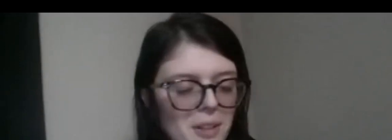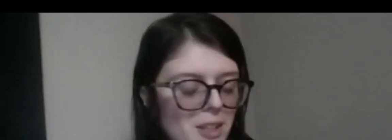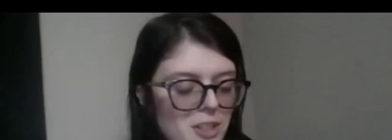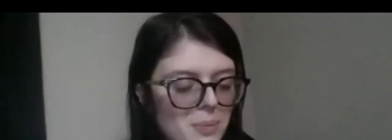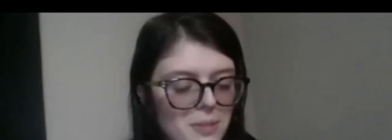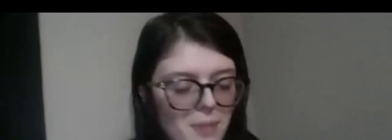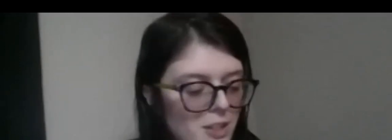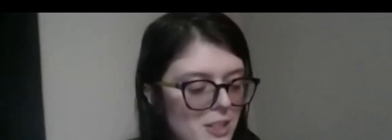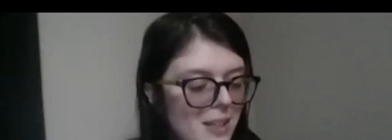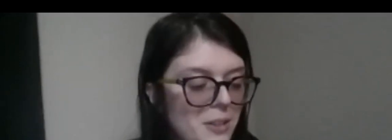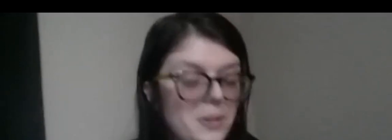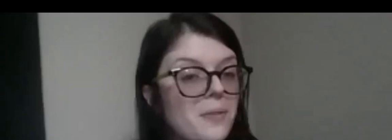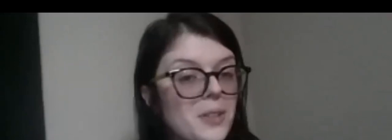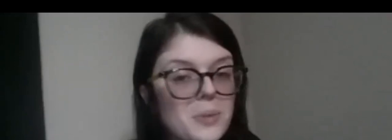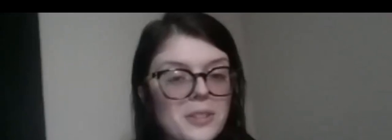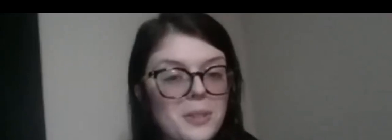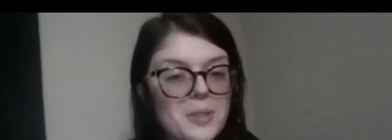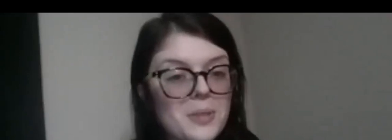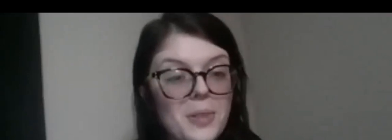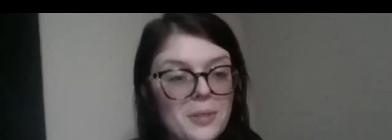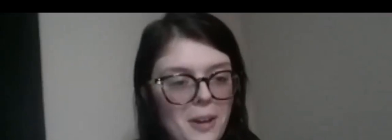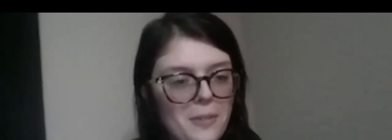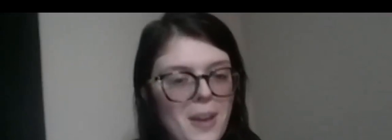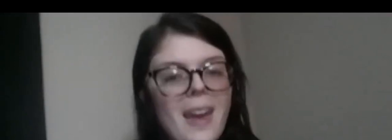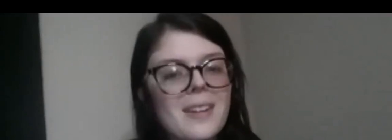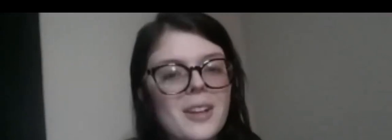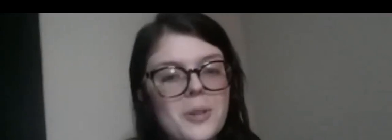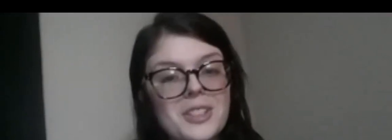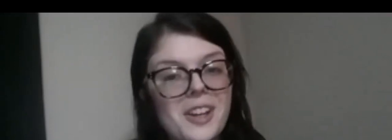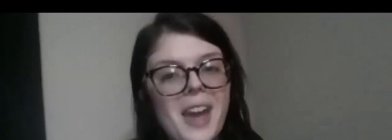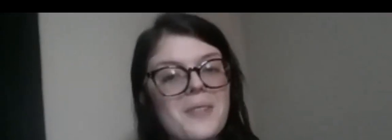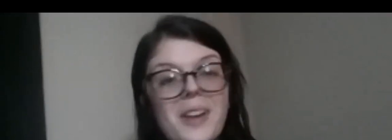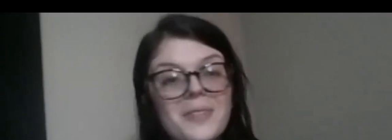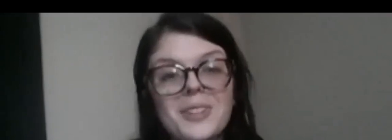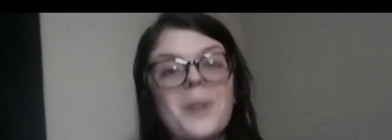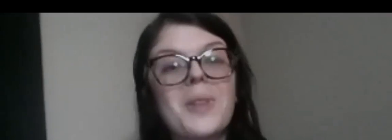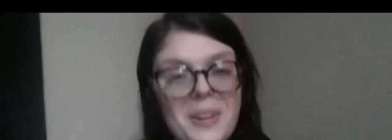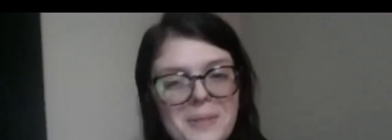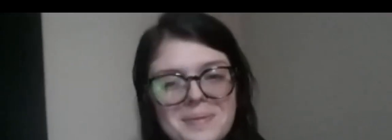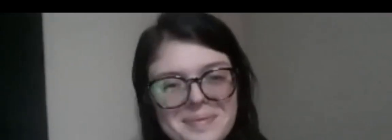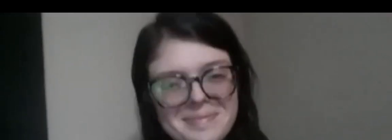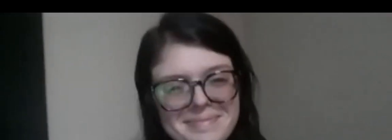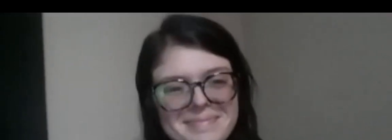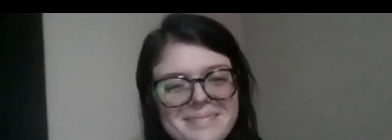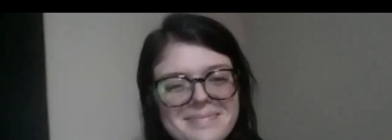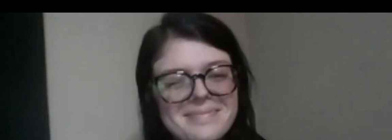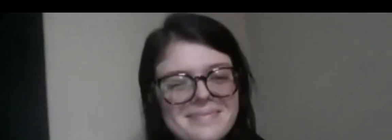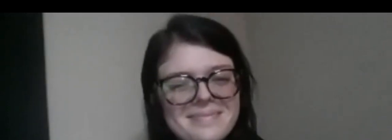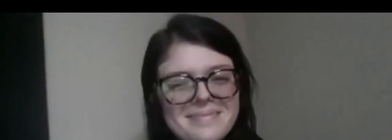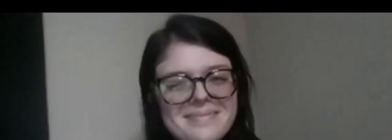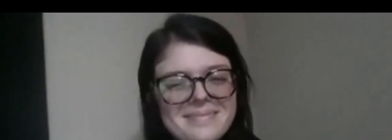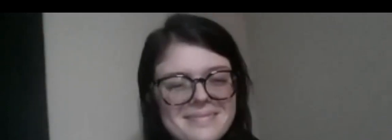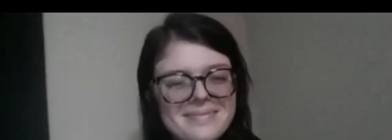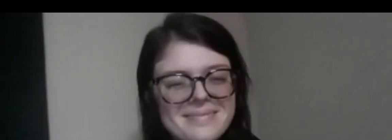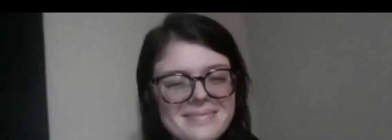your relationship to fashion, including a visual description with yourself? And Quayshawn, I would love to start with you. Absolutely.